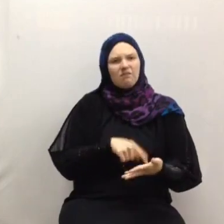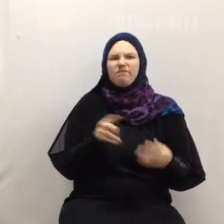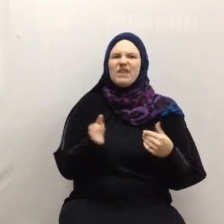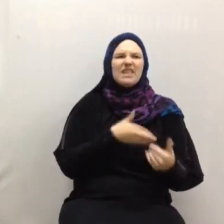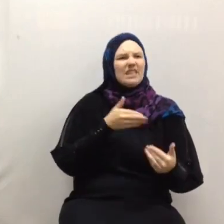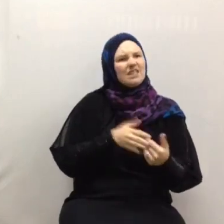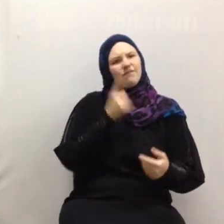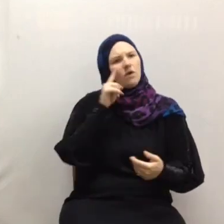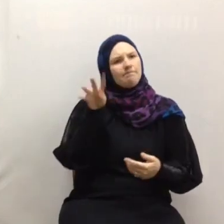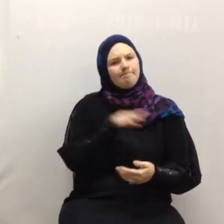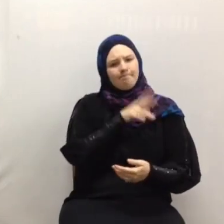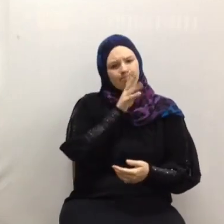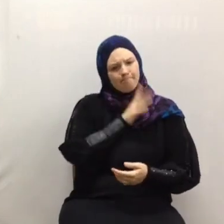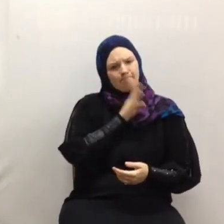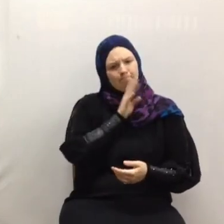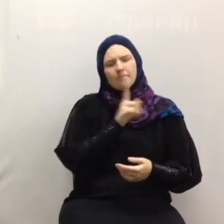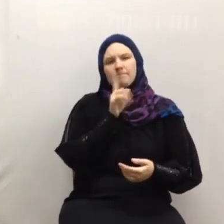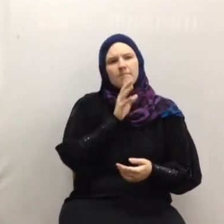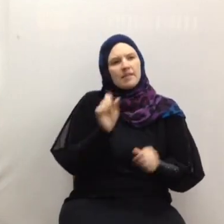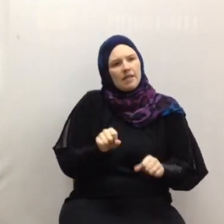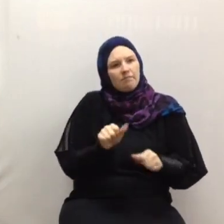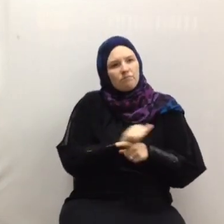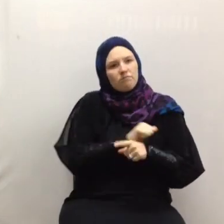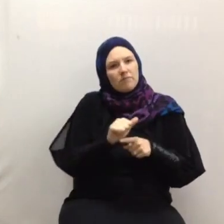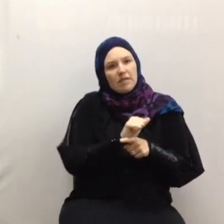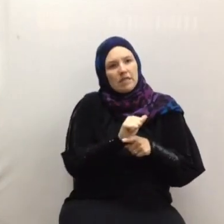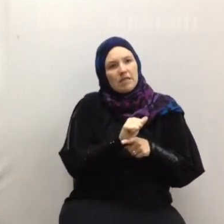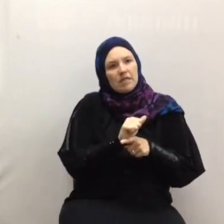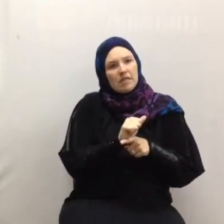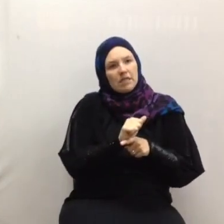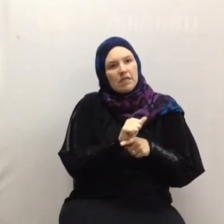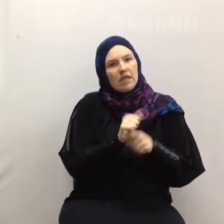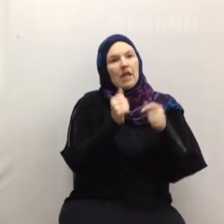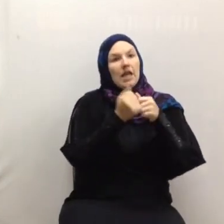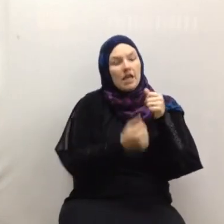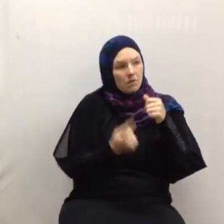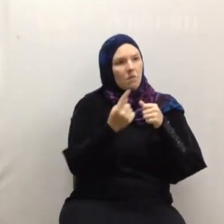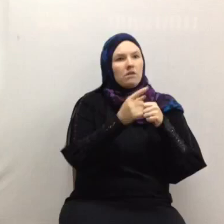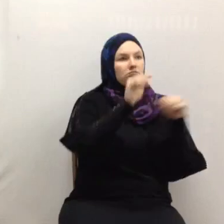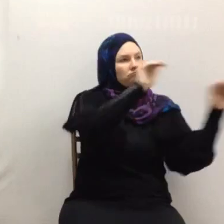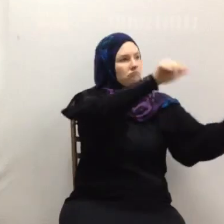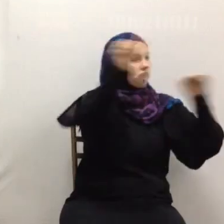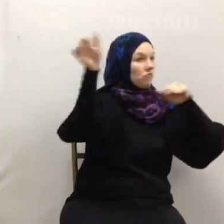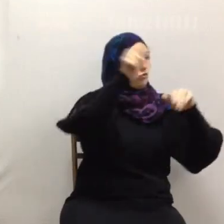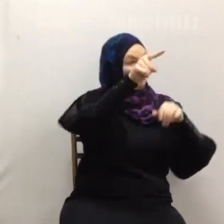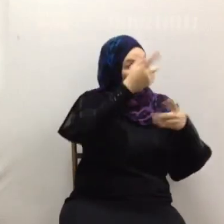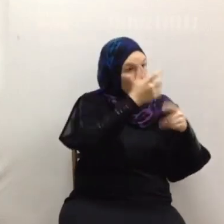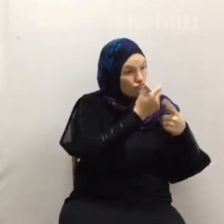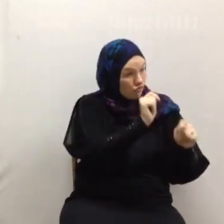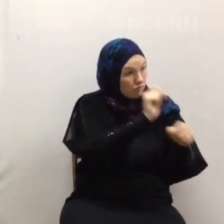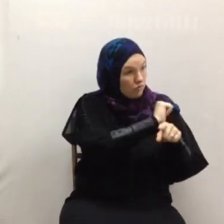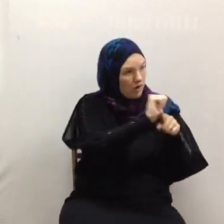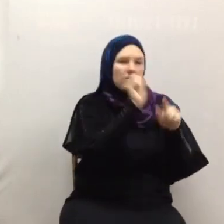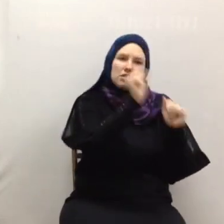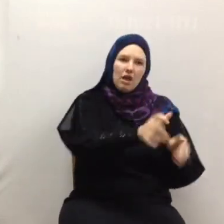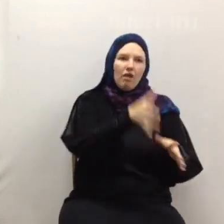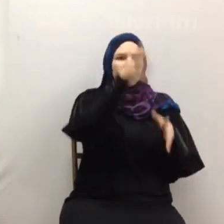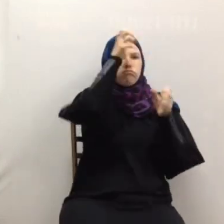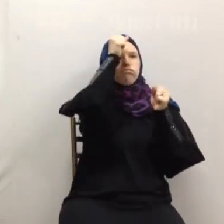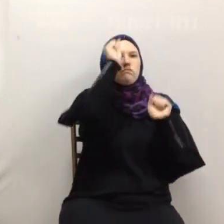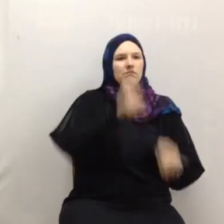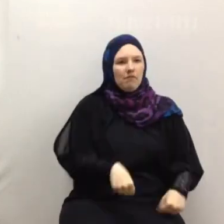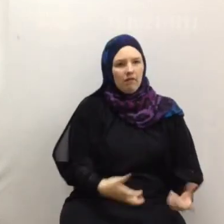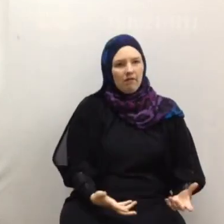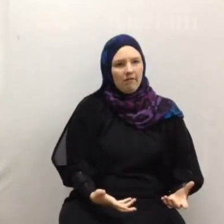Quran. Is there anyone to recite? He's calling us. So the mere fact that Allah has